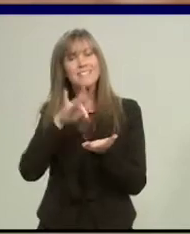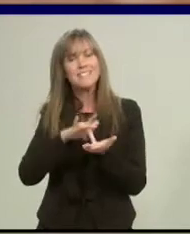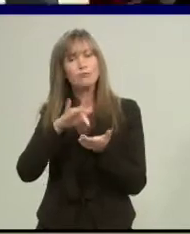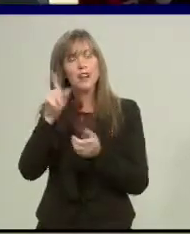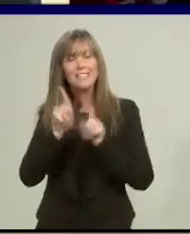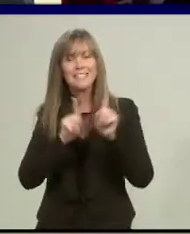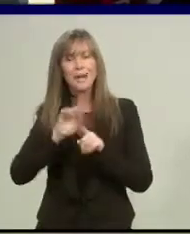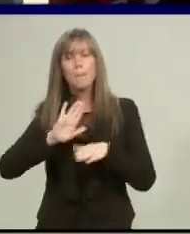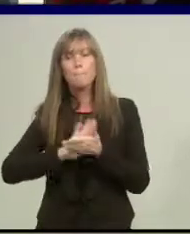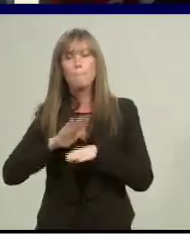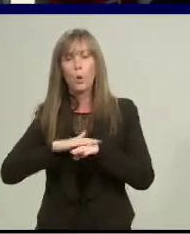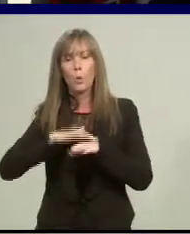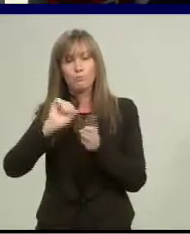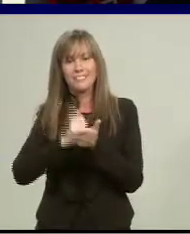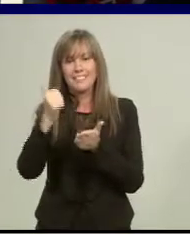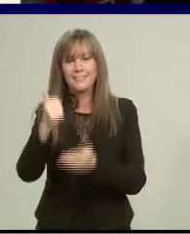Blueprint.